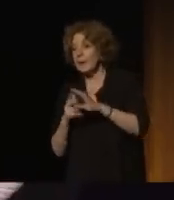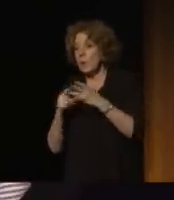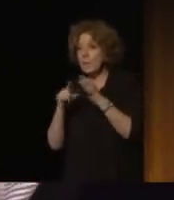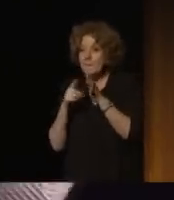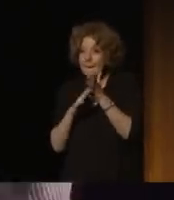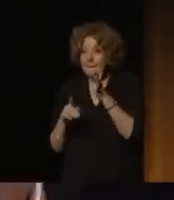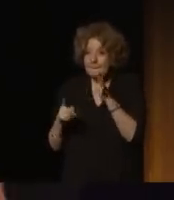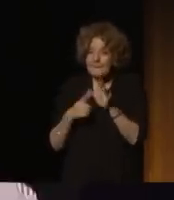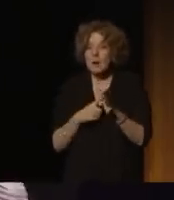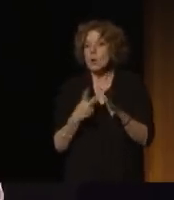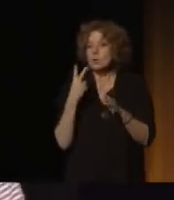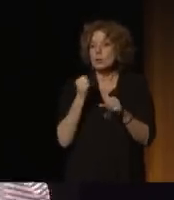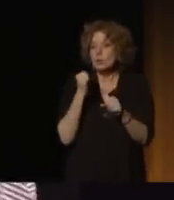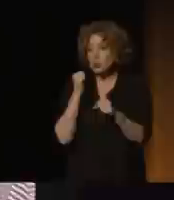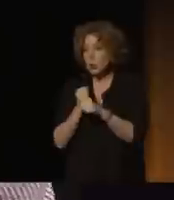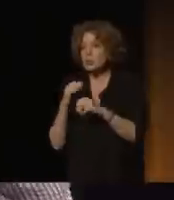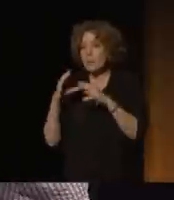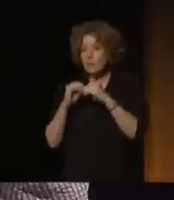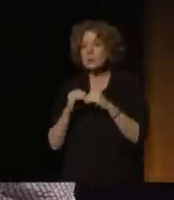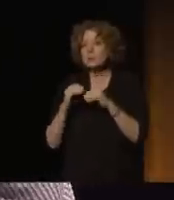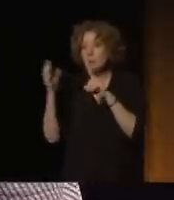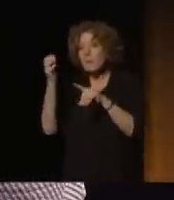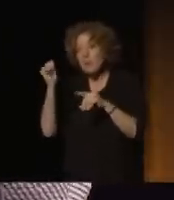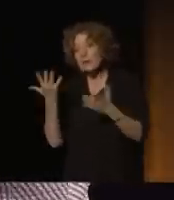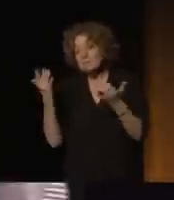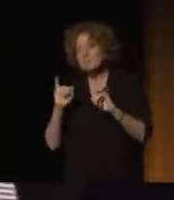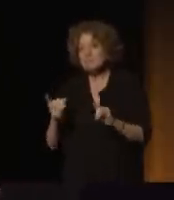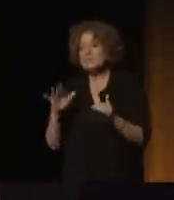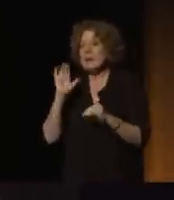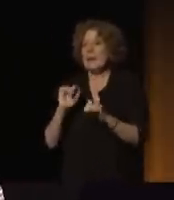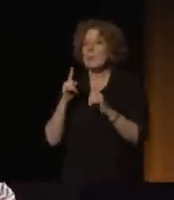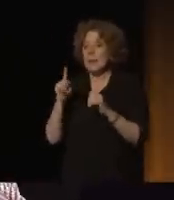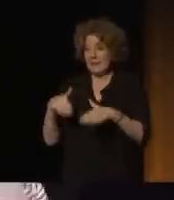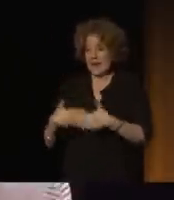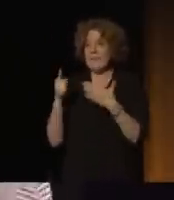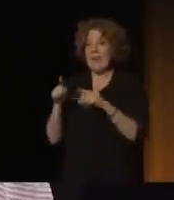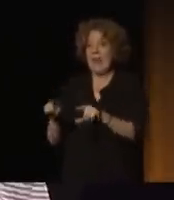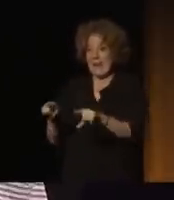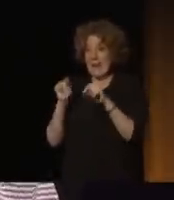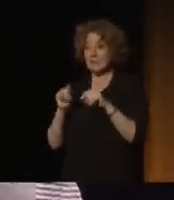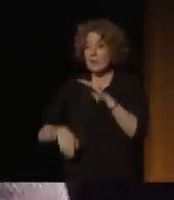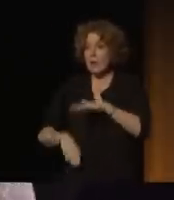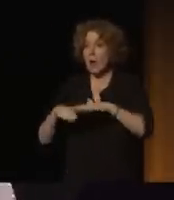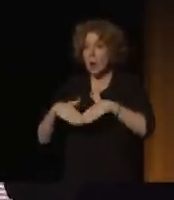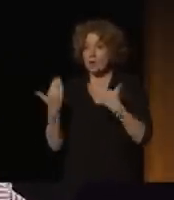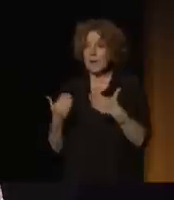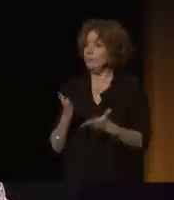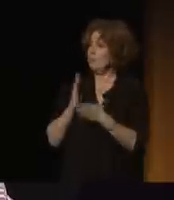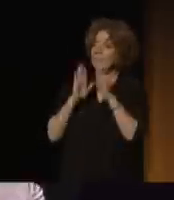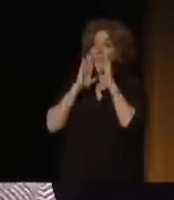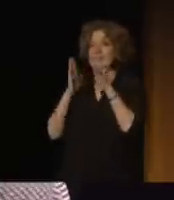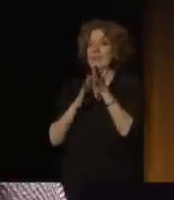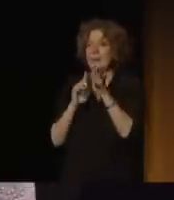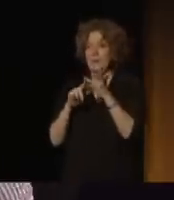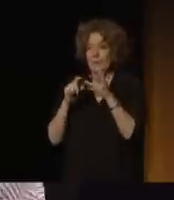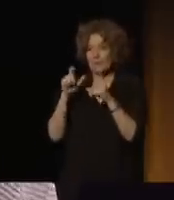ones. There were two George Bush very bad ones. But the day of this election, the whole day, I was in a fantastic mood.